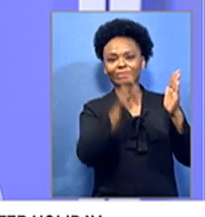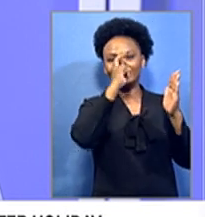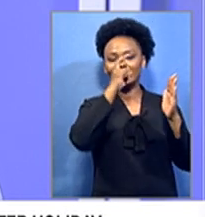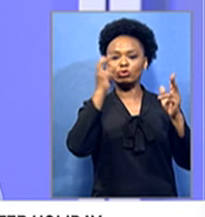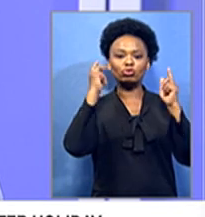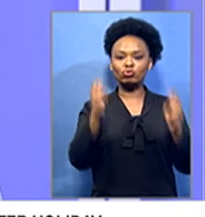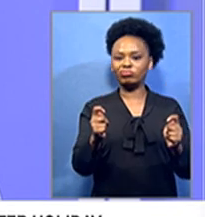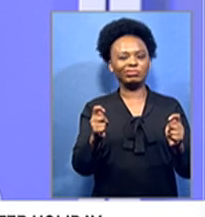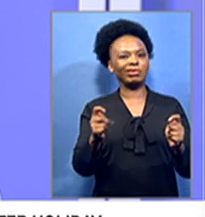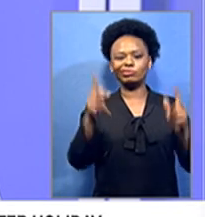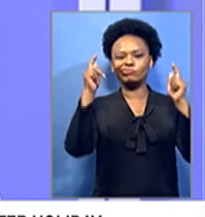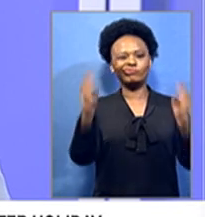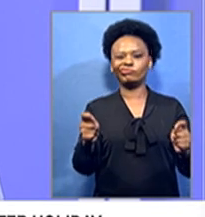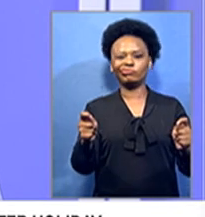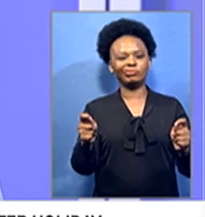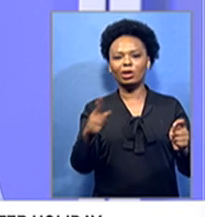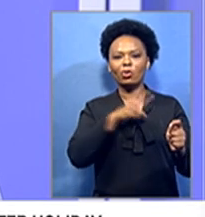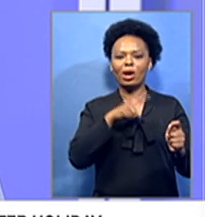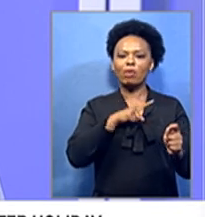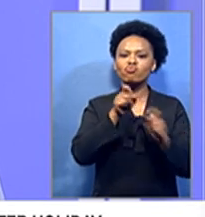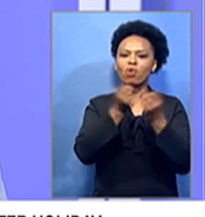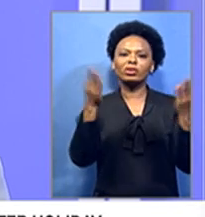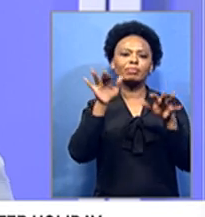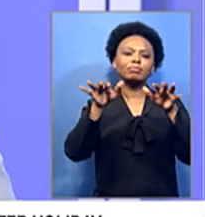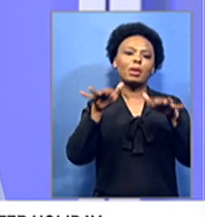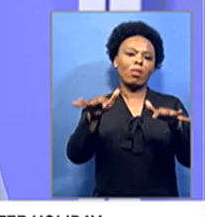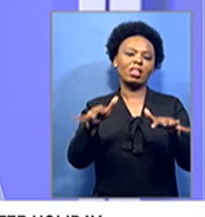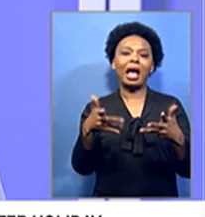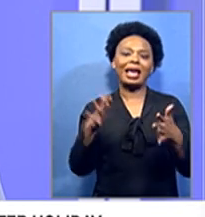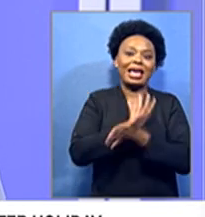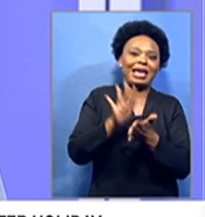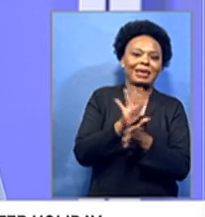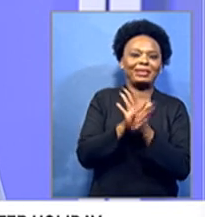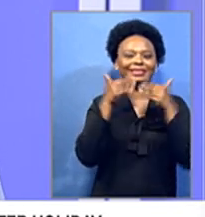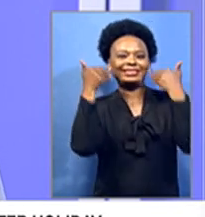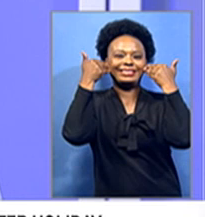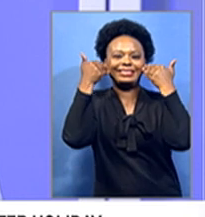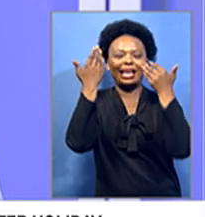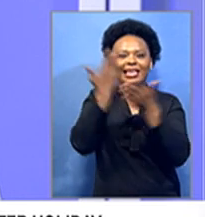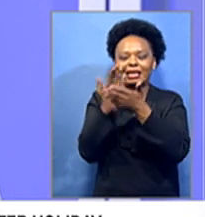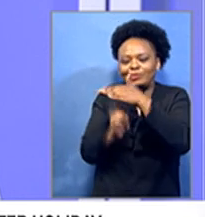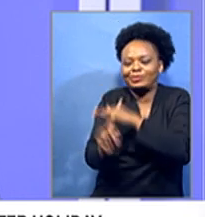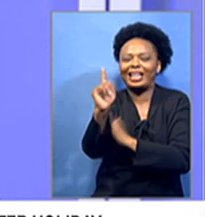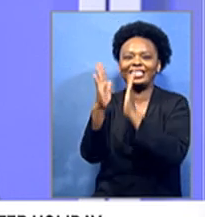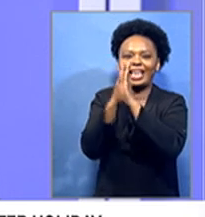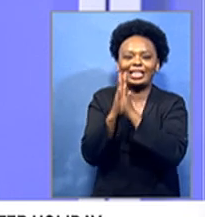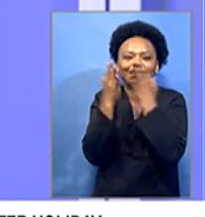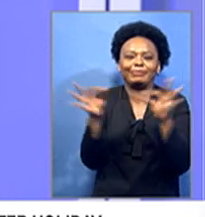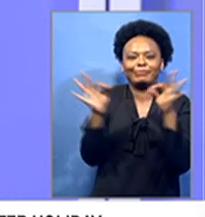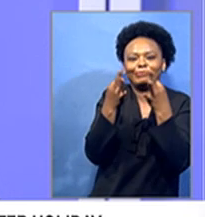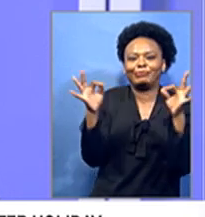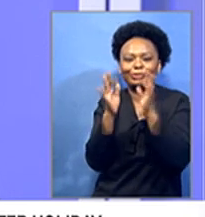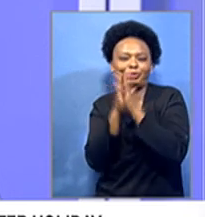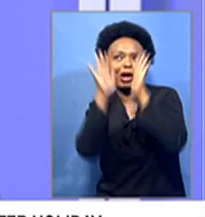weekend. They're really not. I think a lot of people are very happy that we could still actually go into our religious places of worship and go and pray